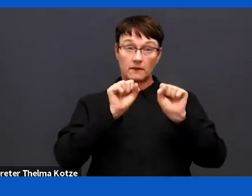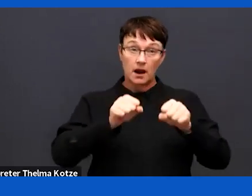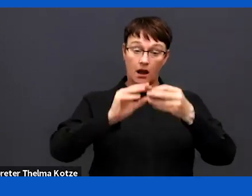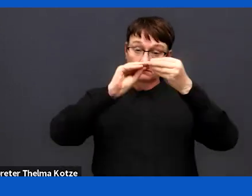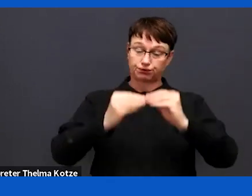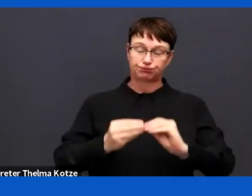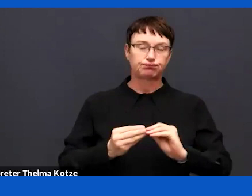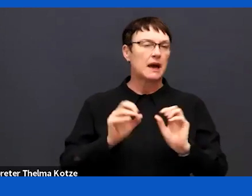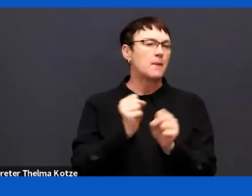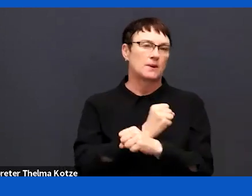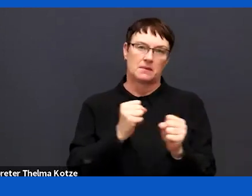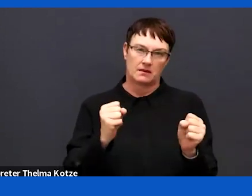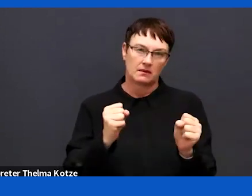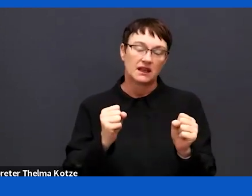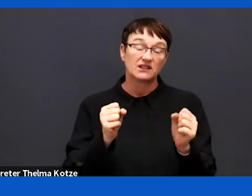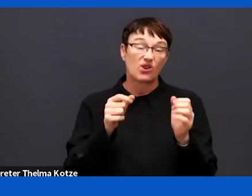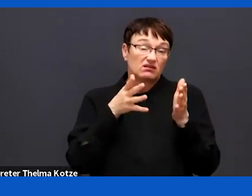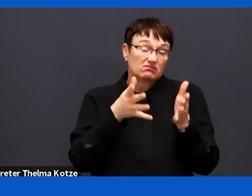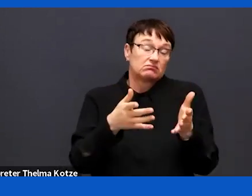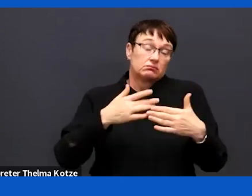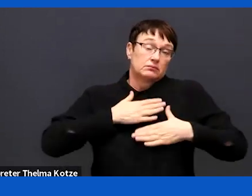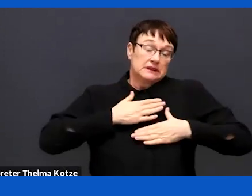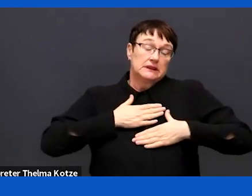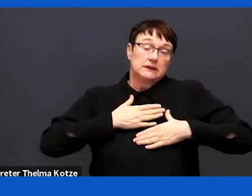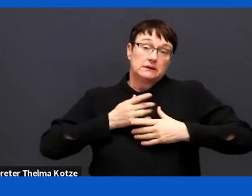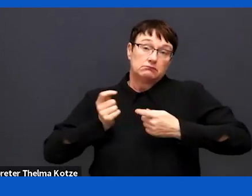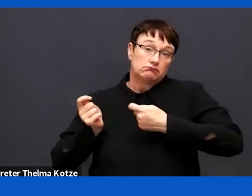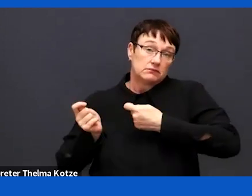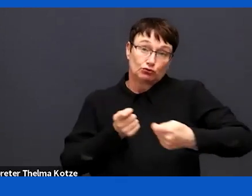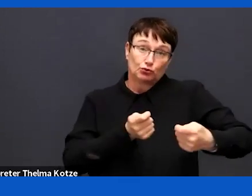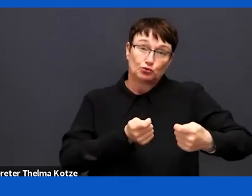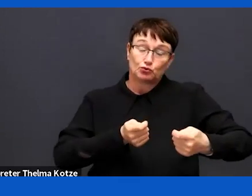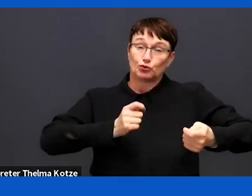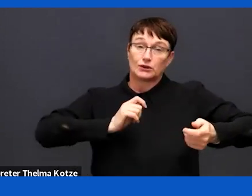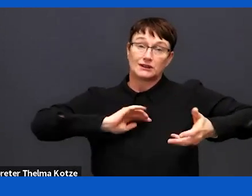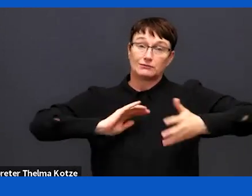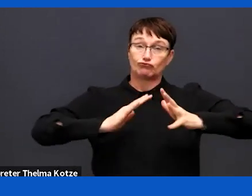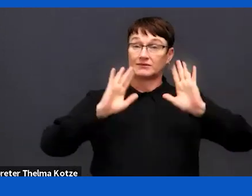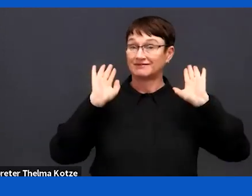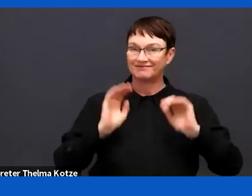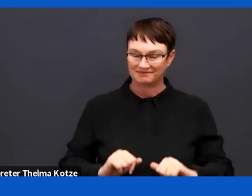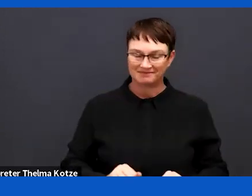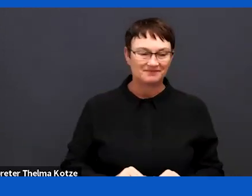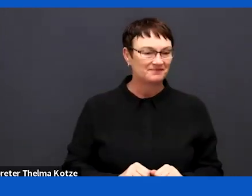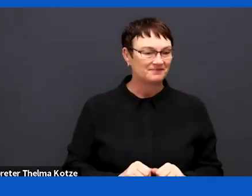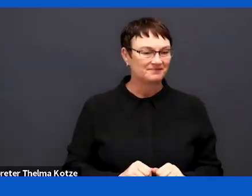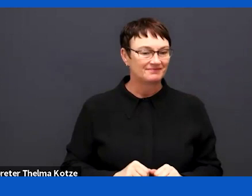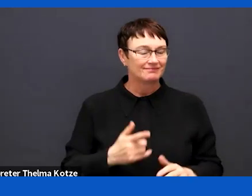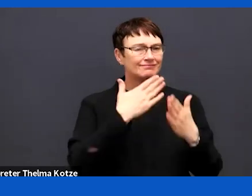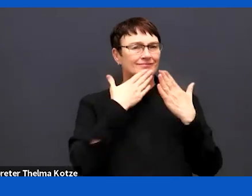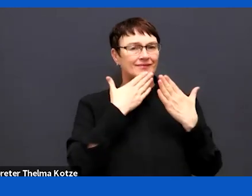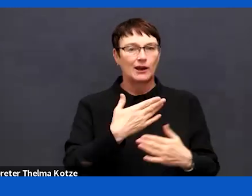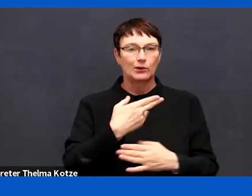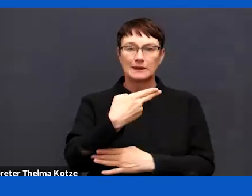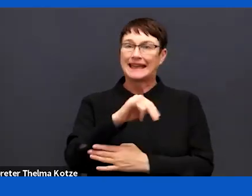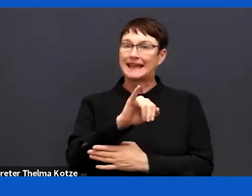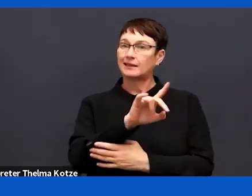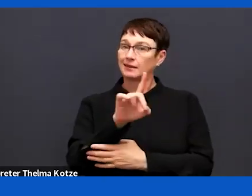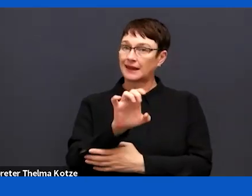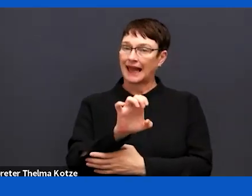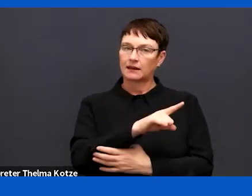yeah, that's my introduction at just 10 minutes. Perfectly timed as always. Thank you very much, Hide.